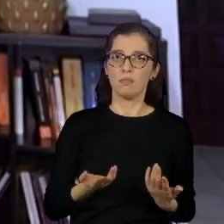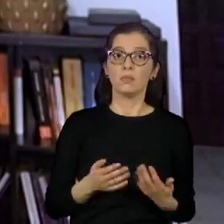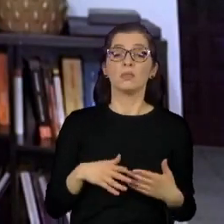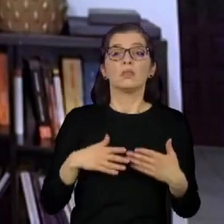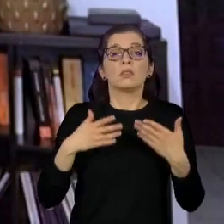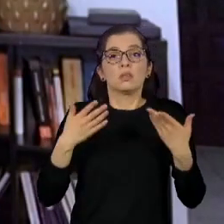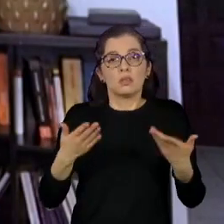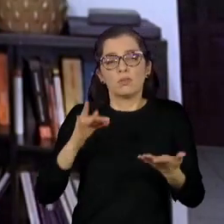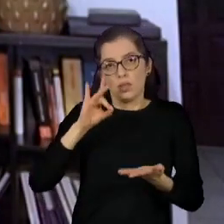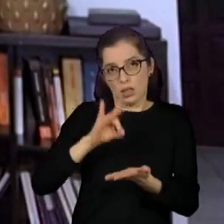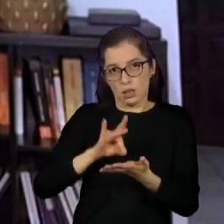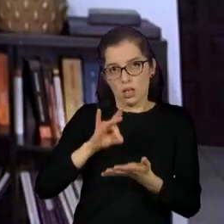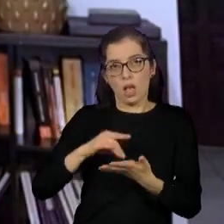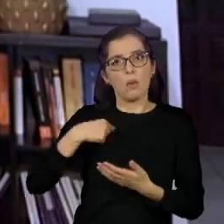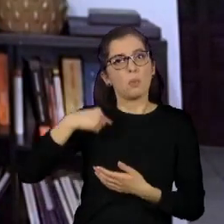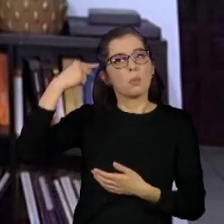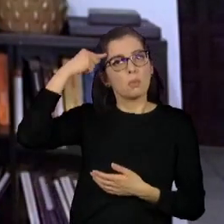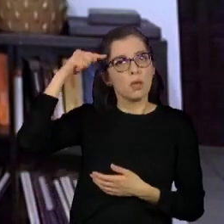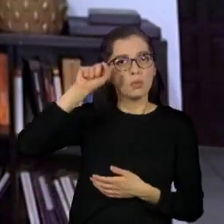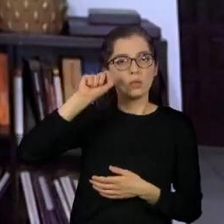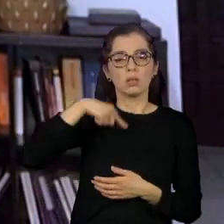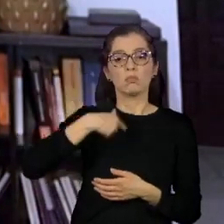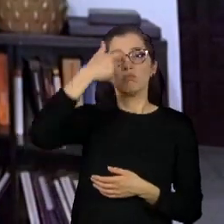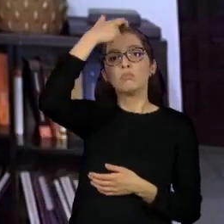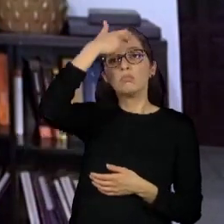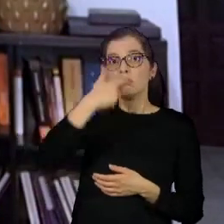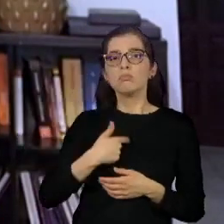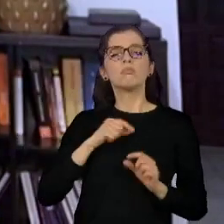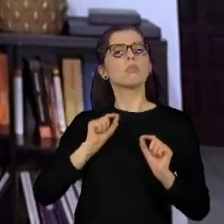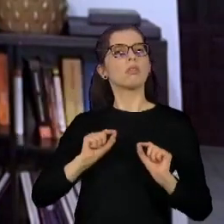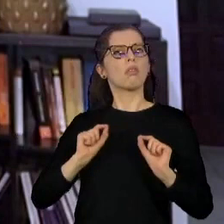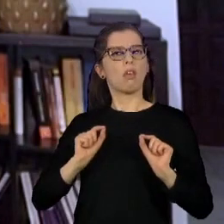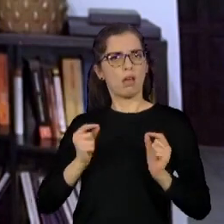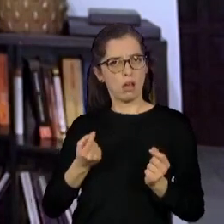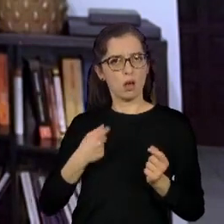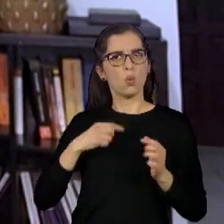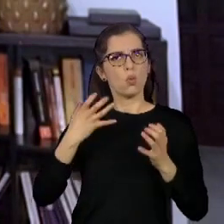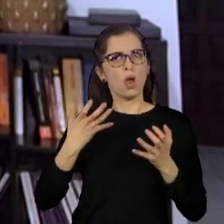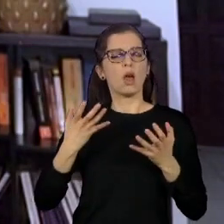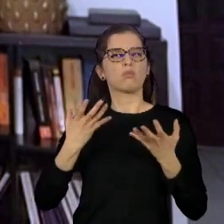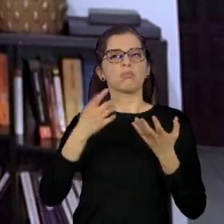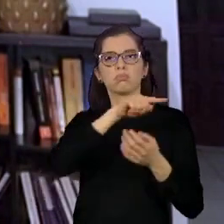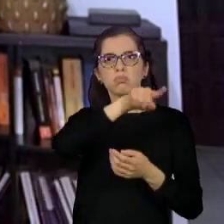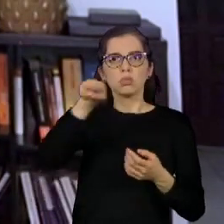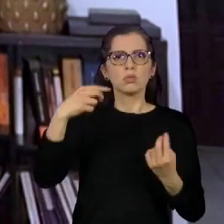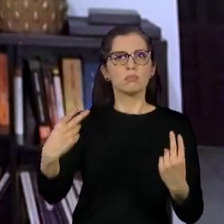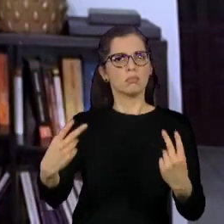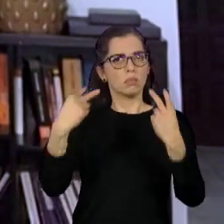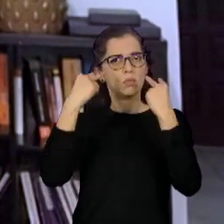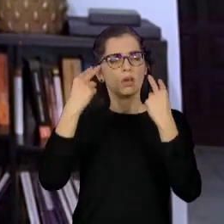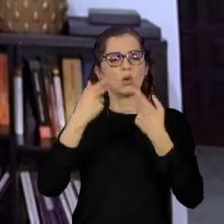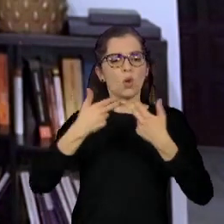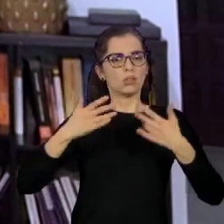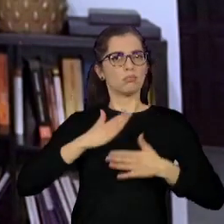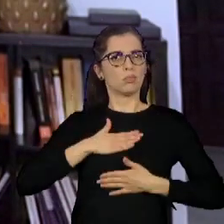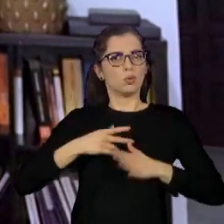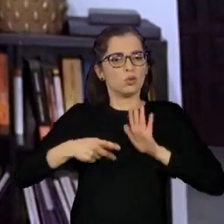So really, I just think of this as who I am. I want to be allowed to be all of the things that I am.